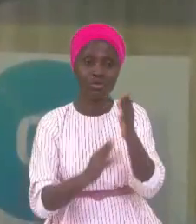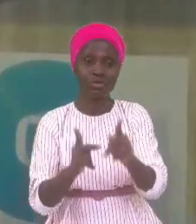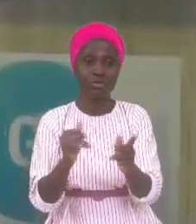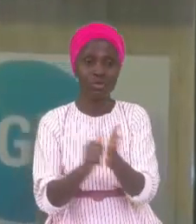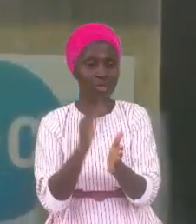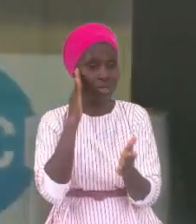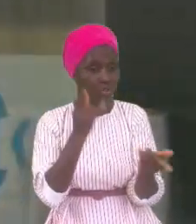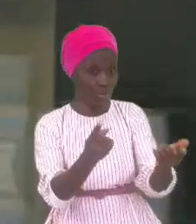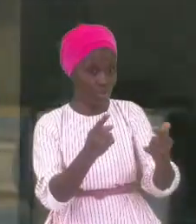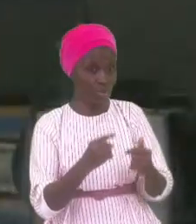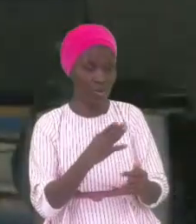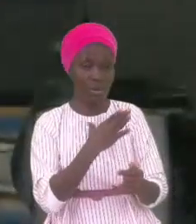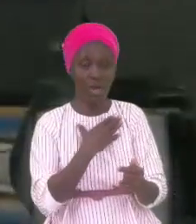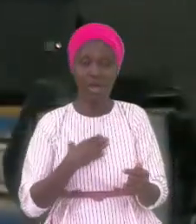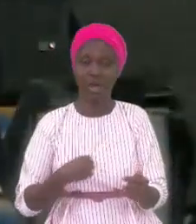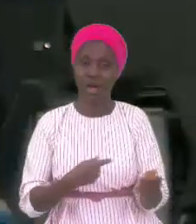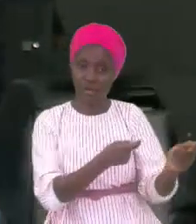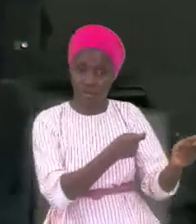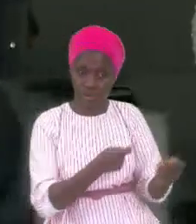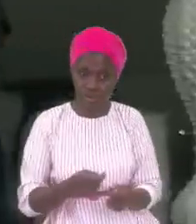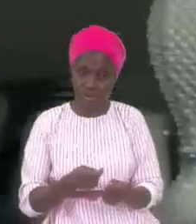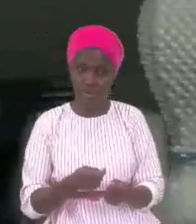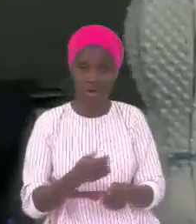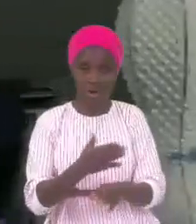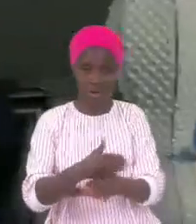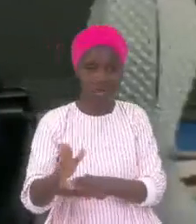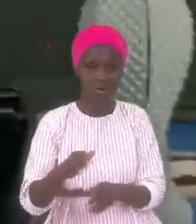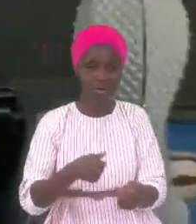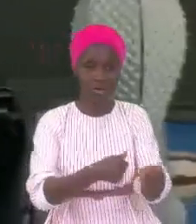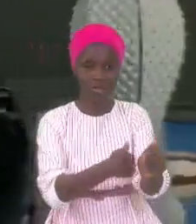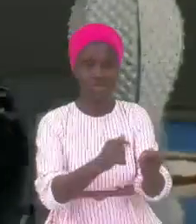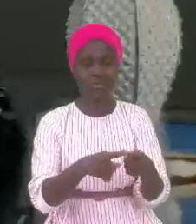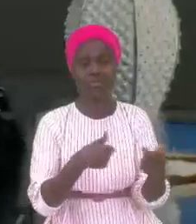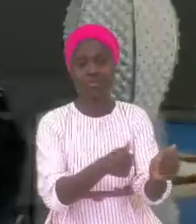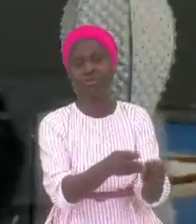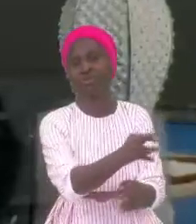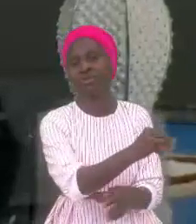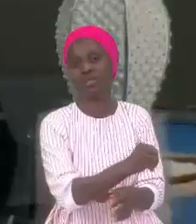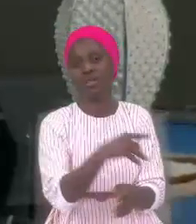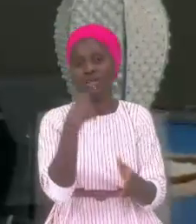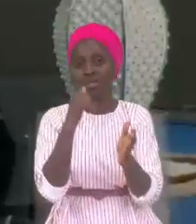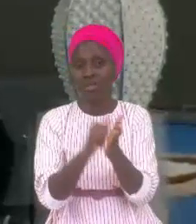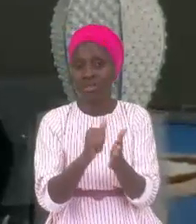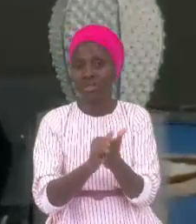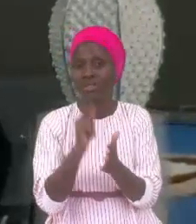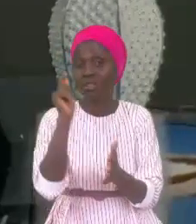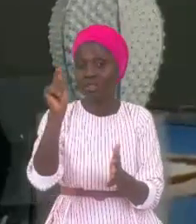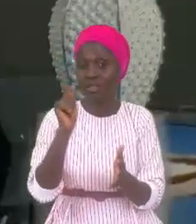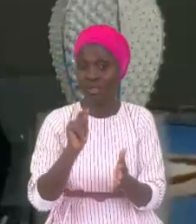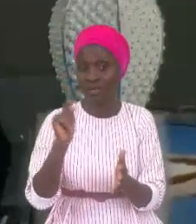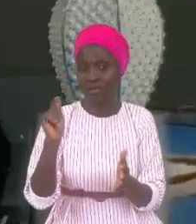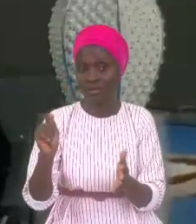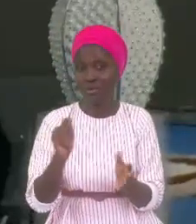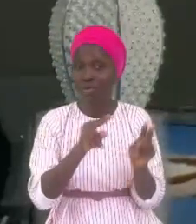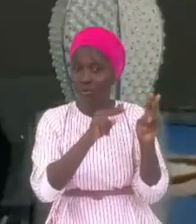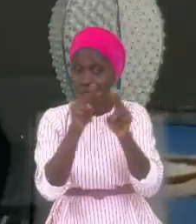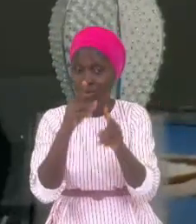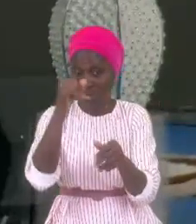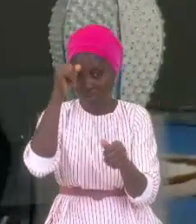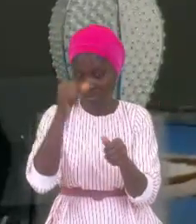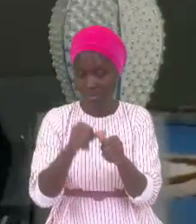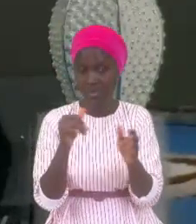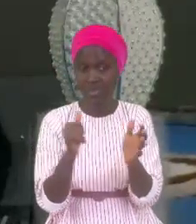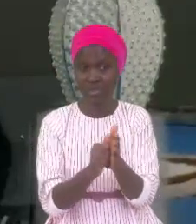them. In verse 31, it says, therefore, watch and remember that by the space